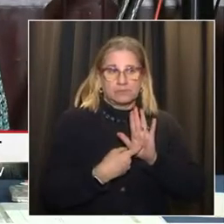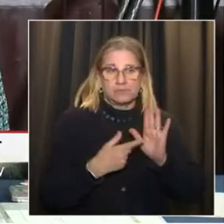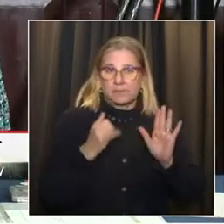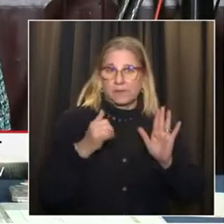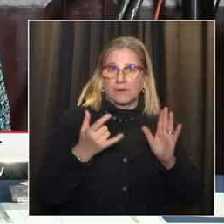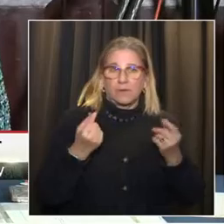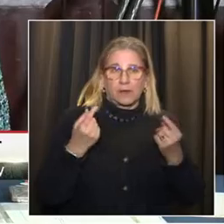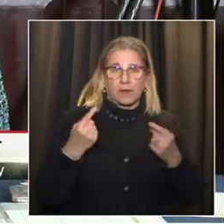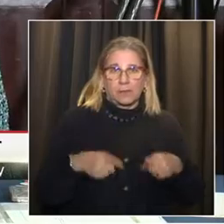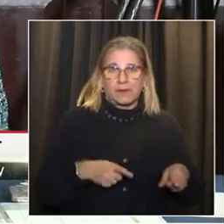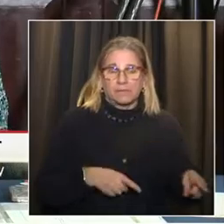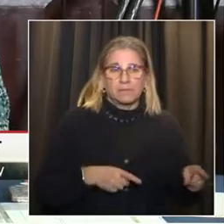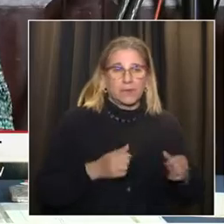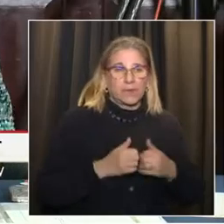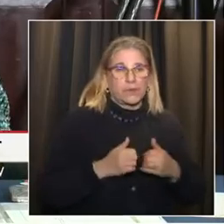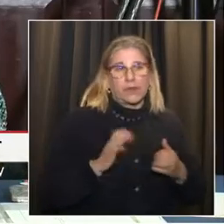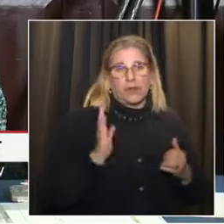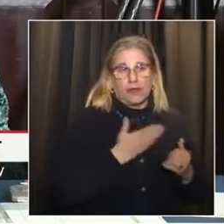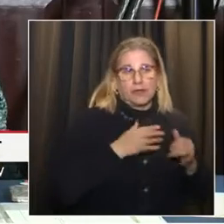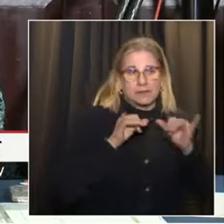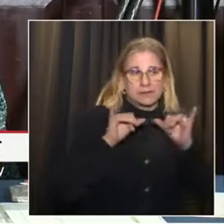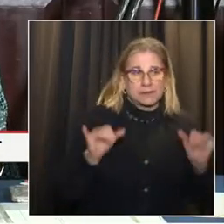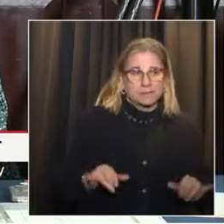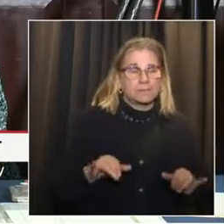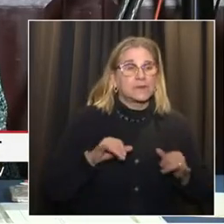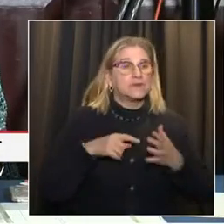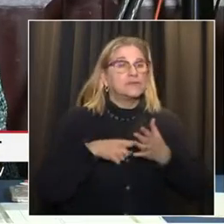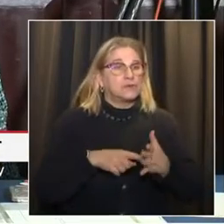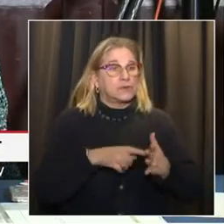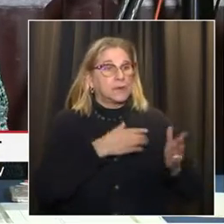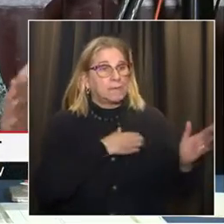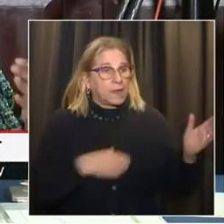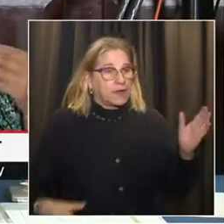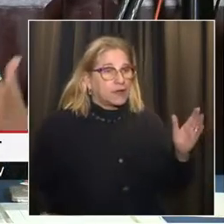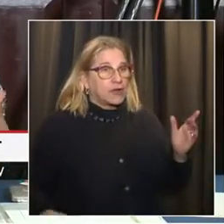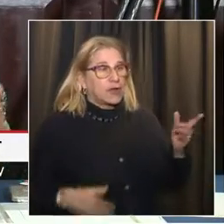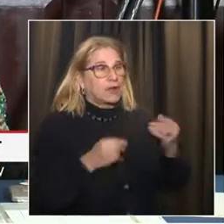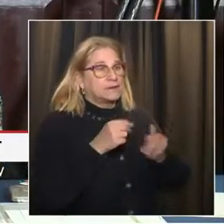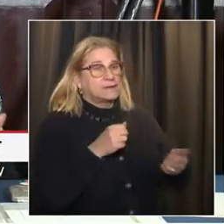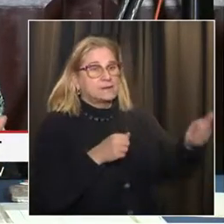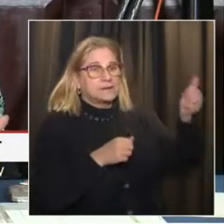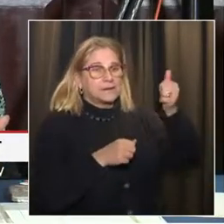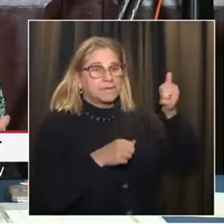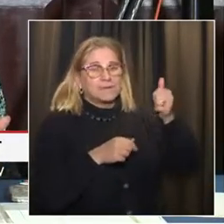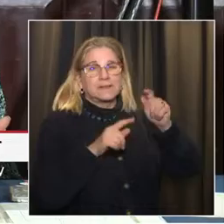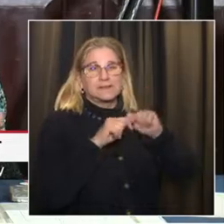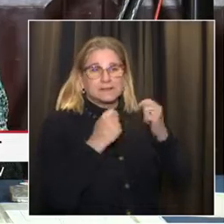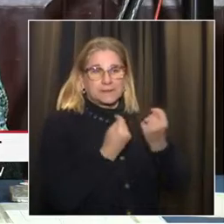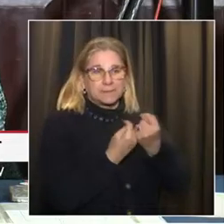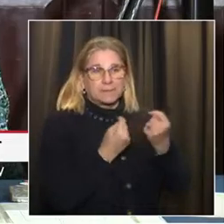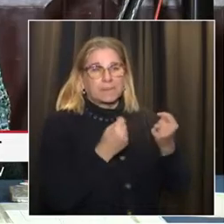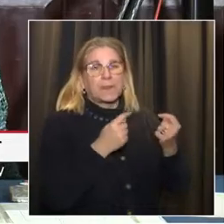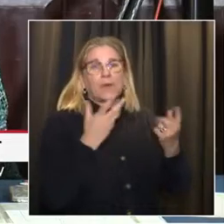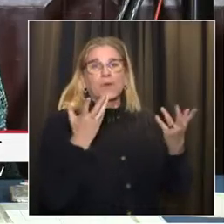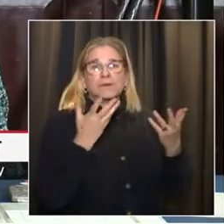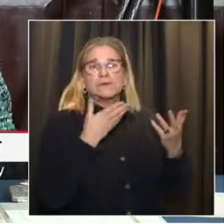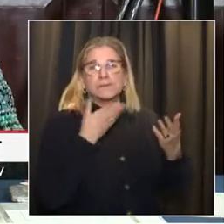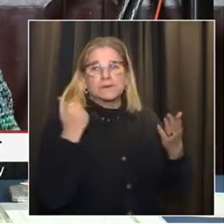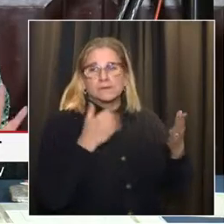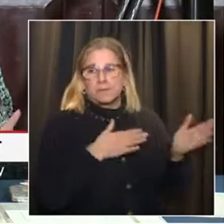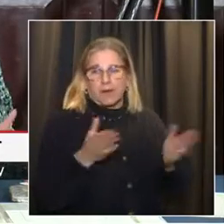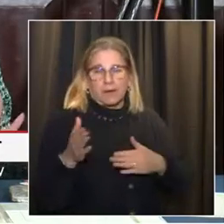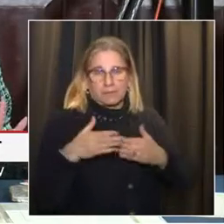reflect executive initiatives or things that didn't go quite right. And we're all looking reflectively at how we change